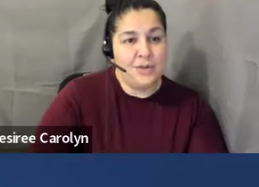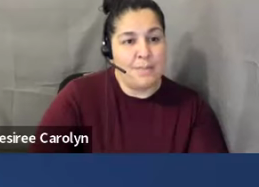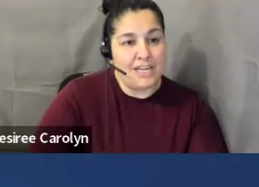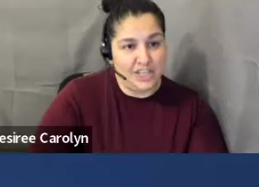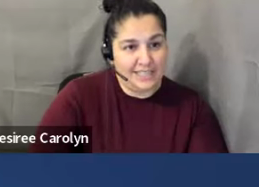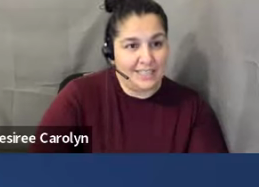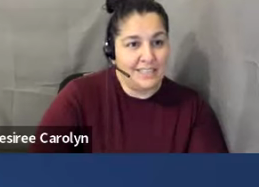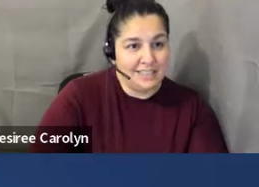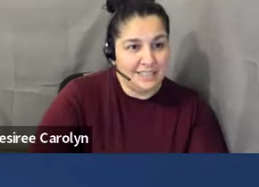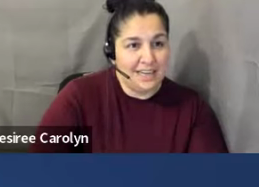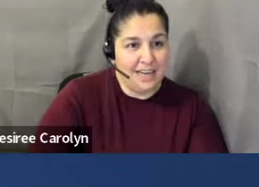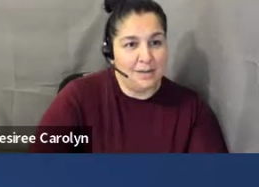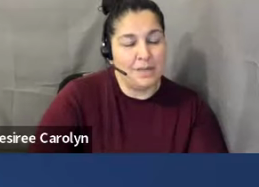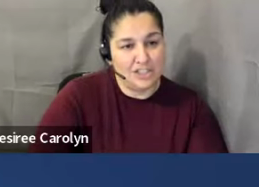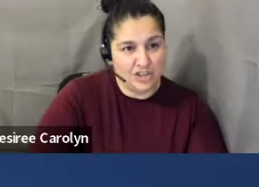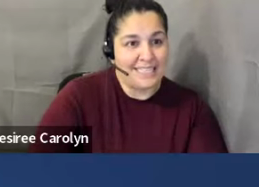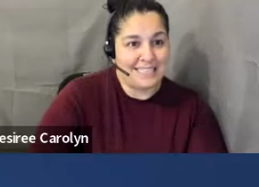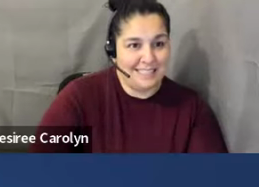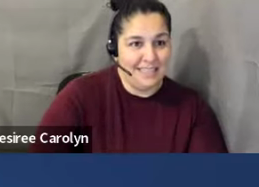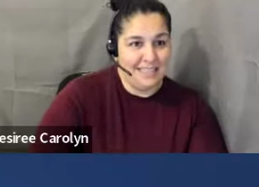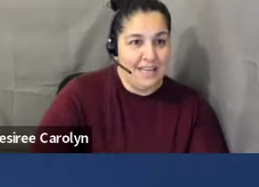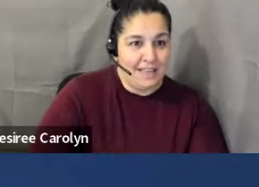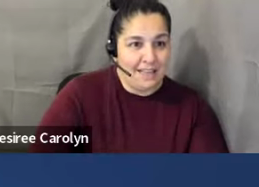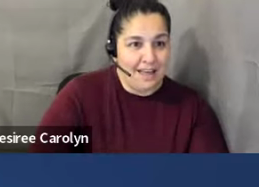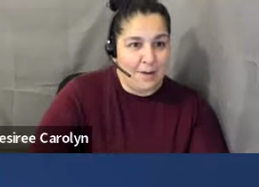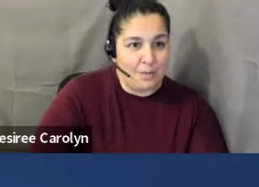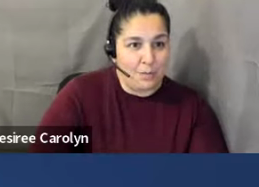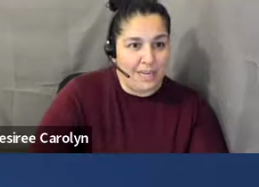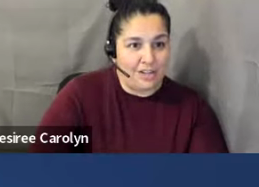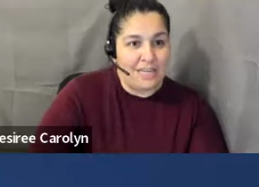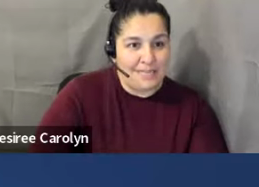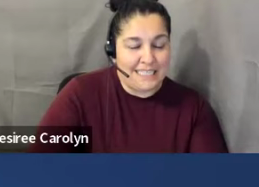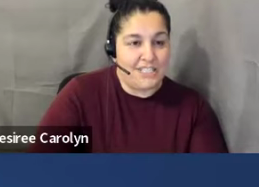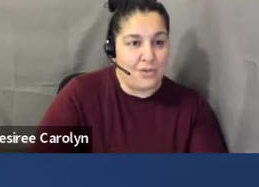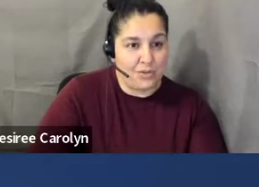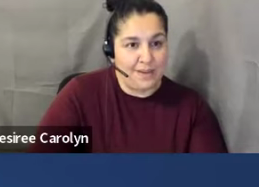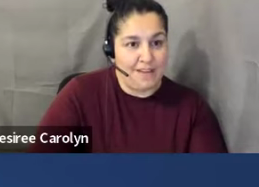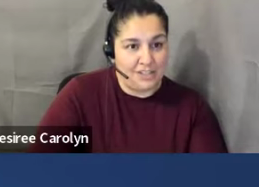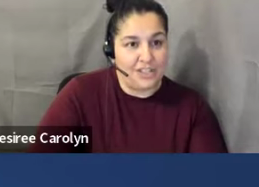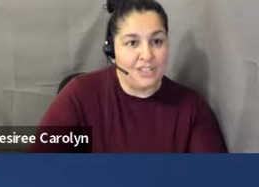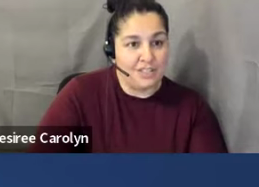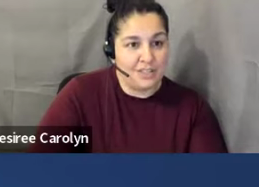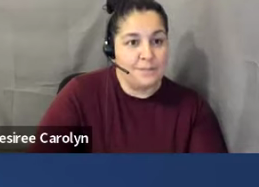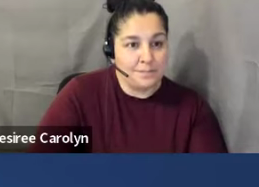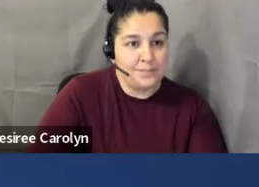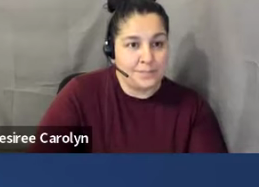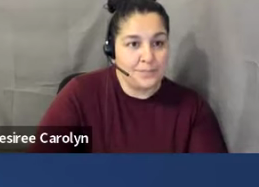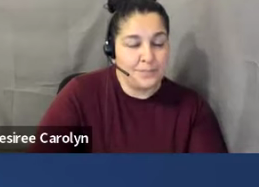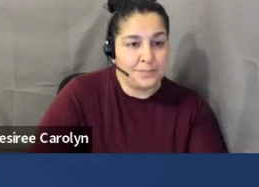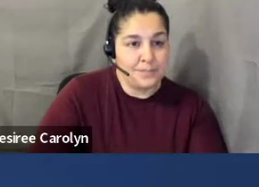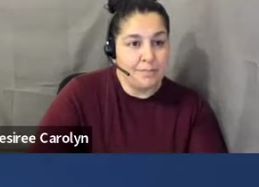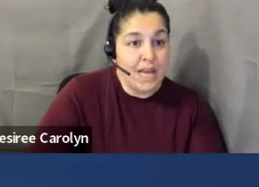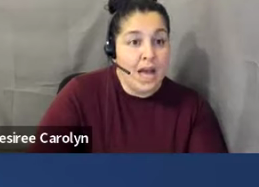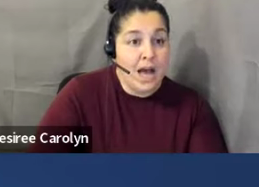It's due to budget constraints. We are limited to three vendors.